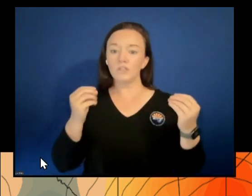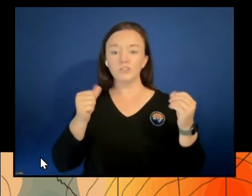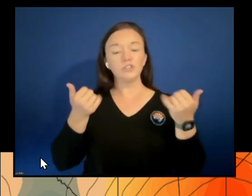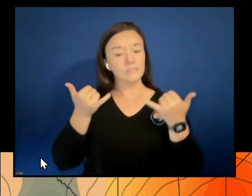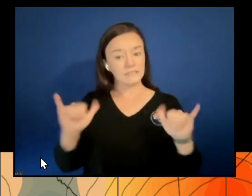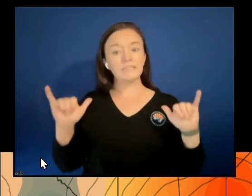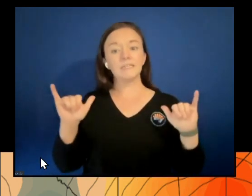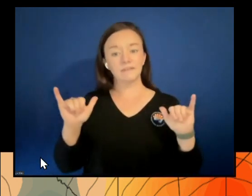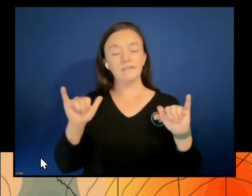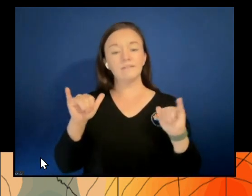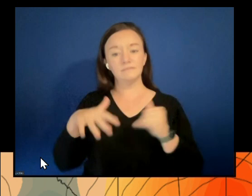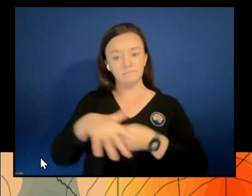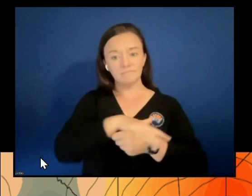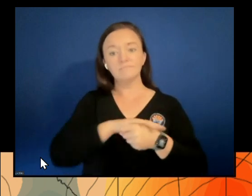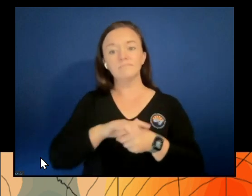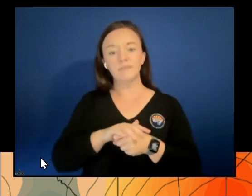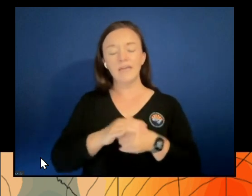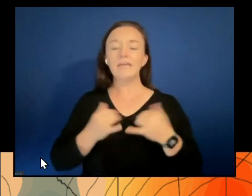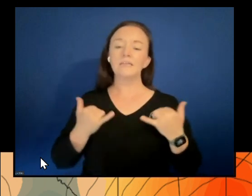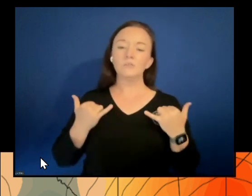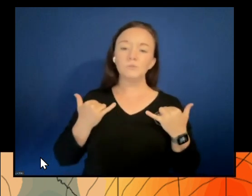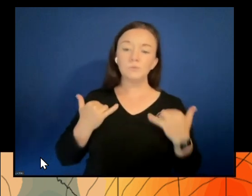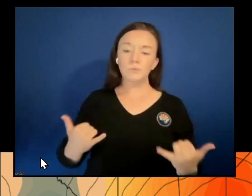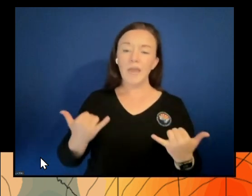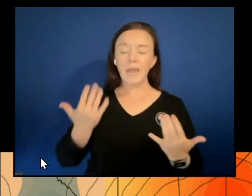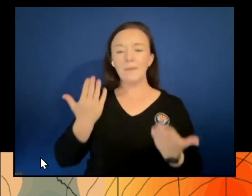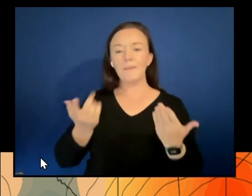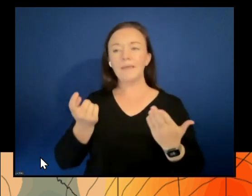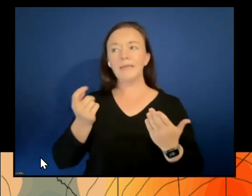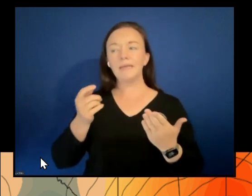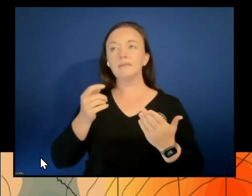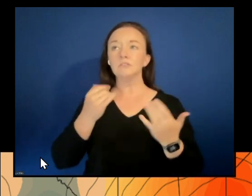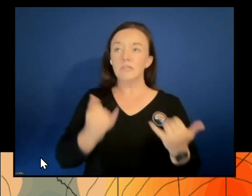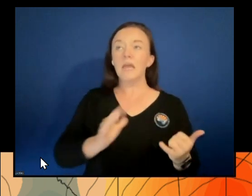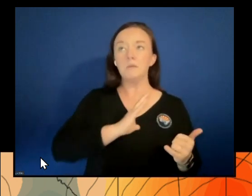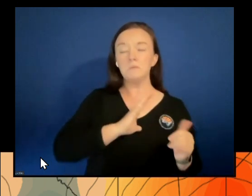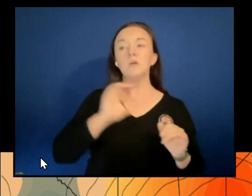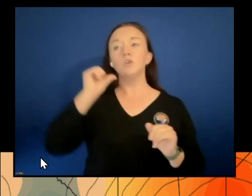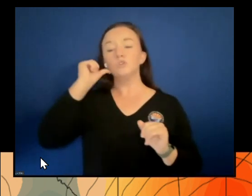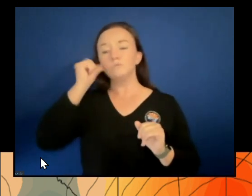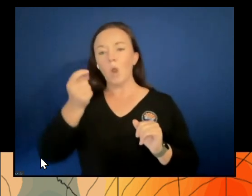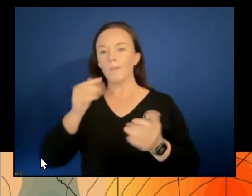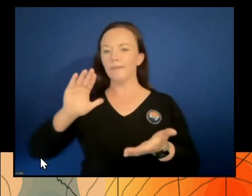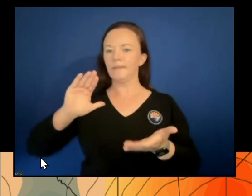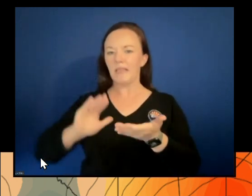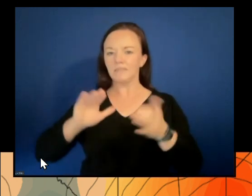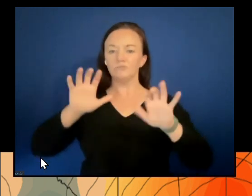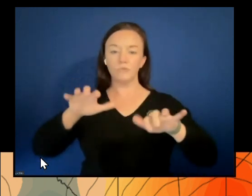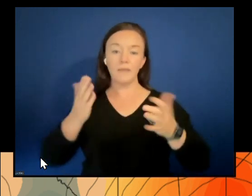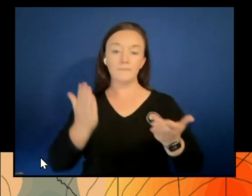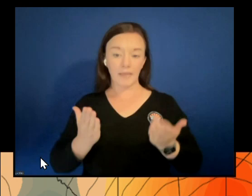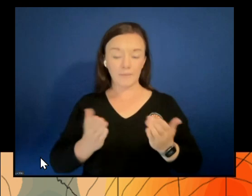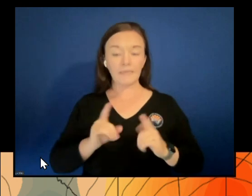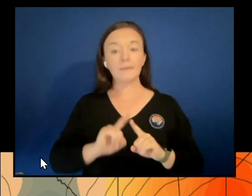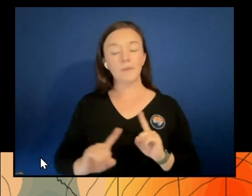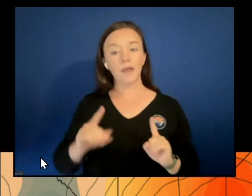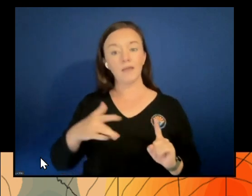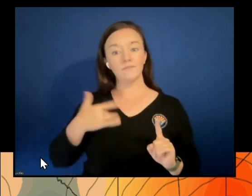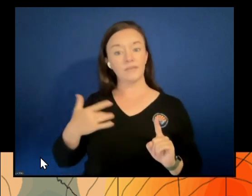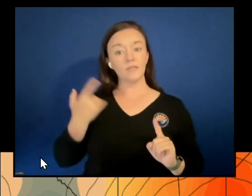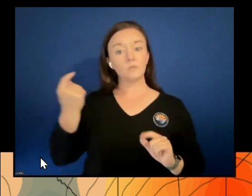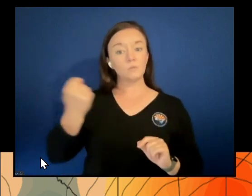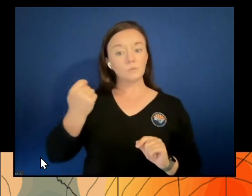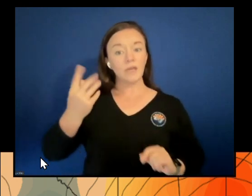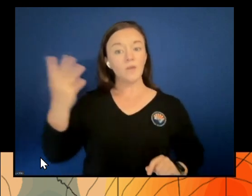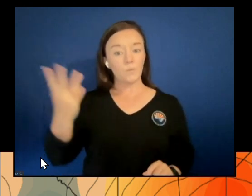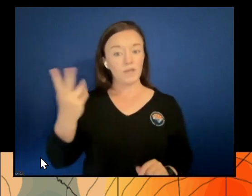through today. We might have a little bit of a down day tomorrow when it comes to rain, but we're really thinking that Tuesday and Wednesday are going to be